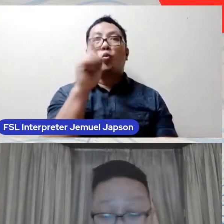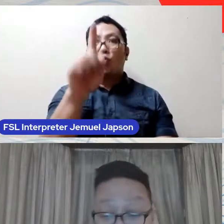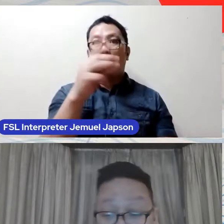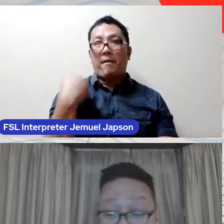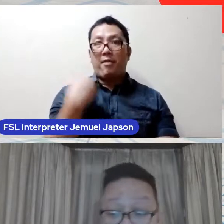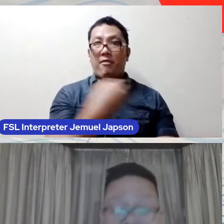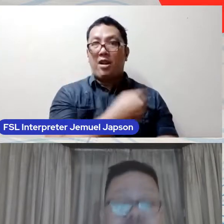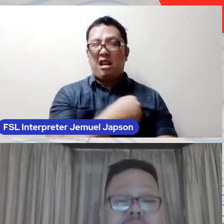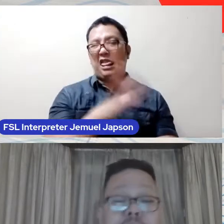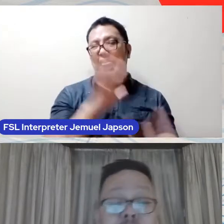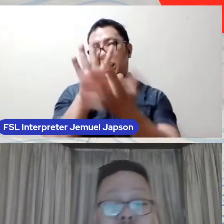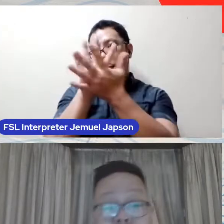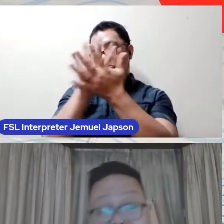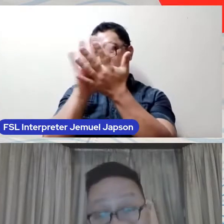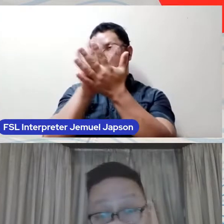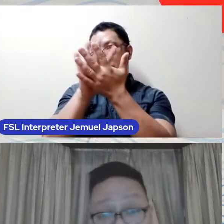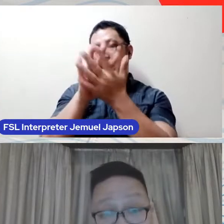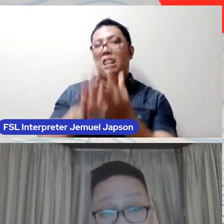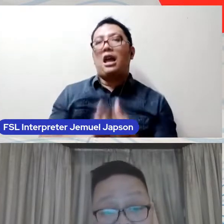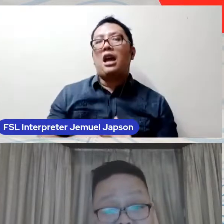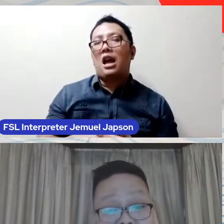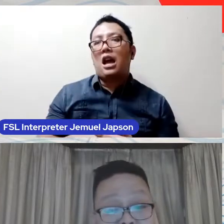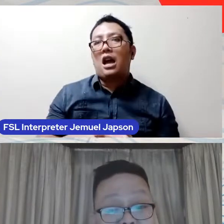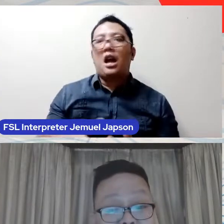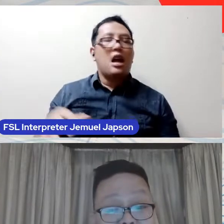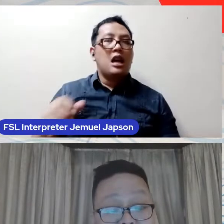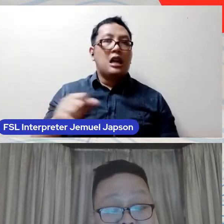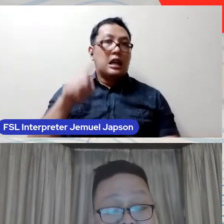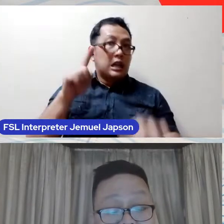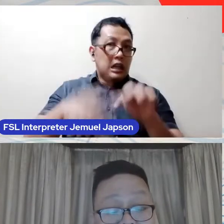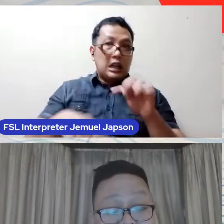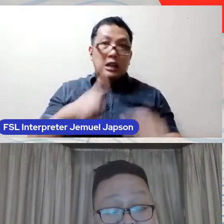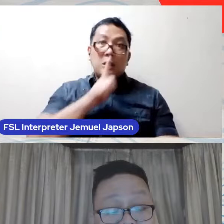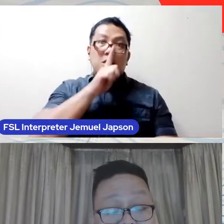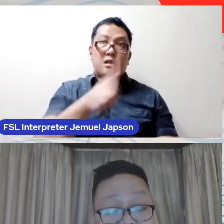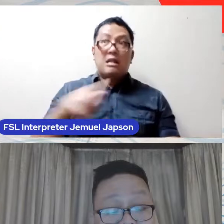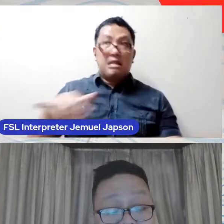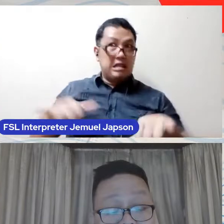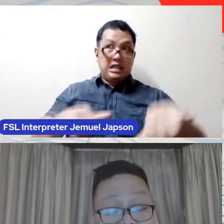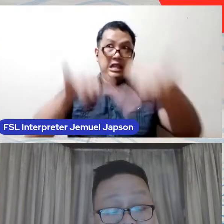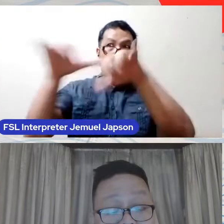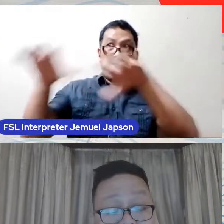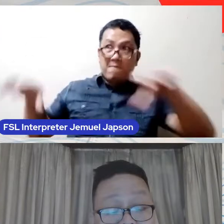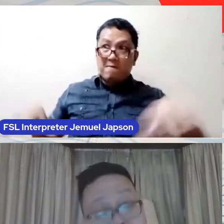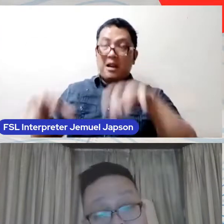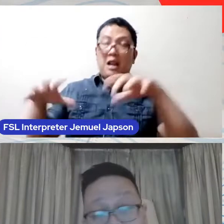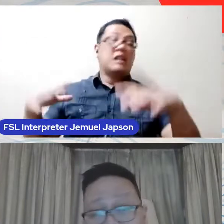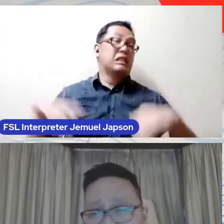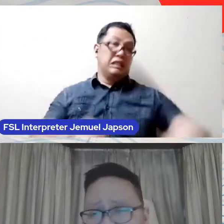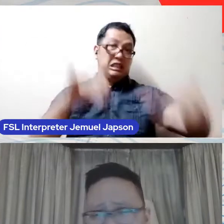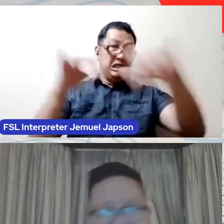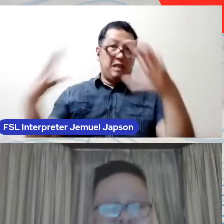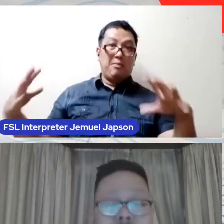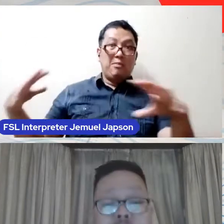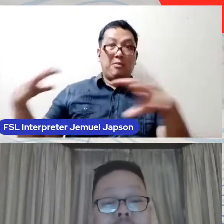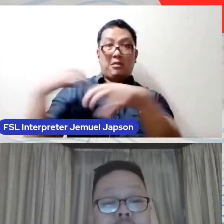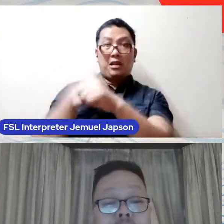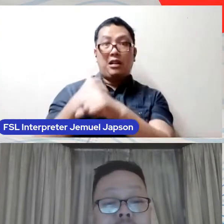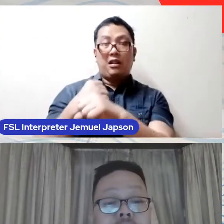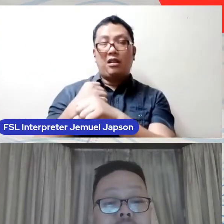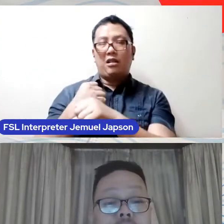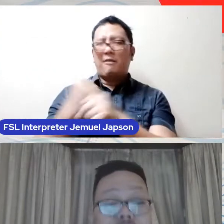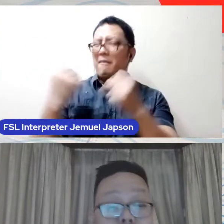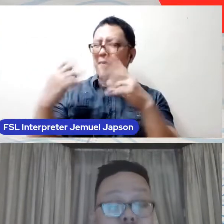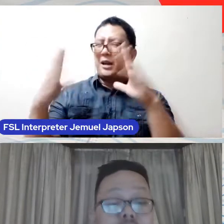malabo, right? Kasi hindi mo magagarantiya na sabay-sabay sila magtatrabaho at sabay-sabay matatapos. Again, so many